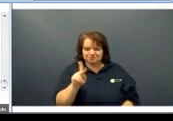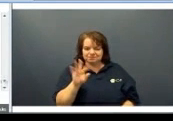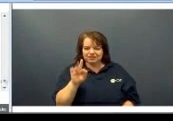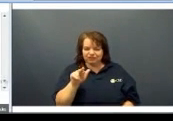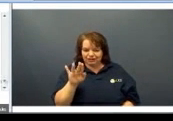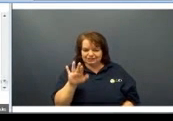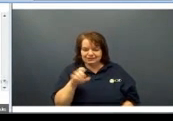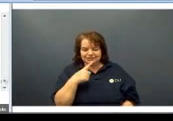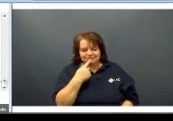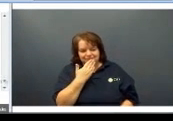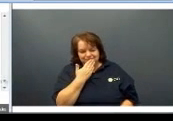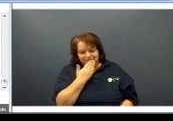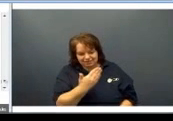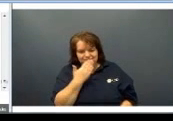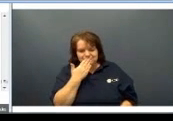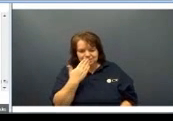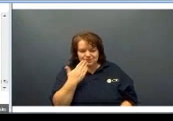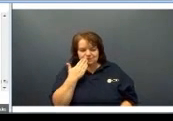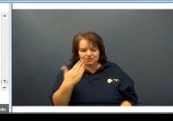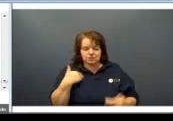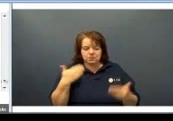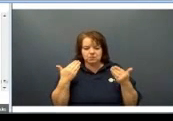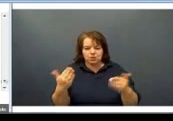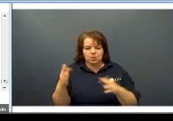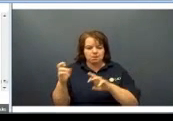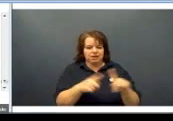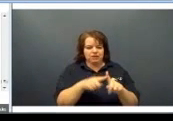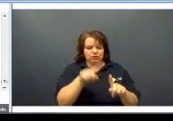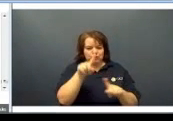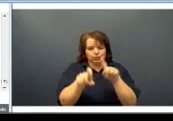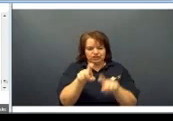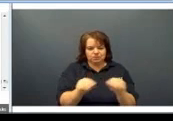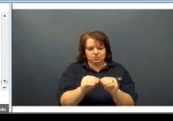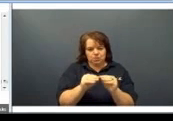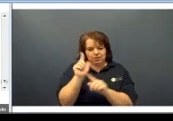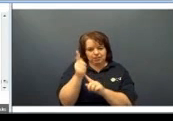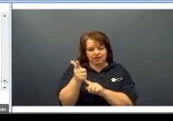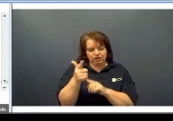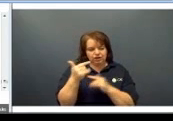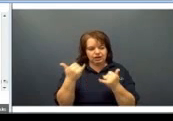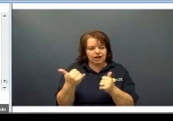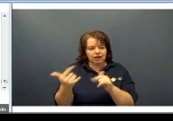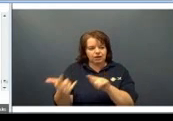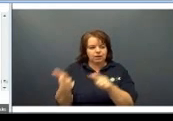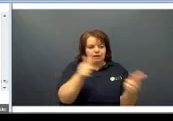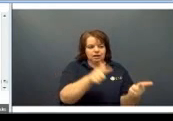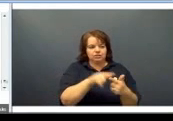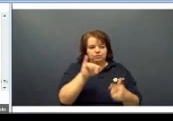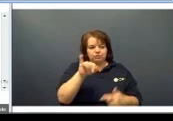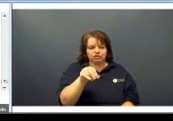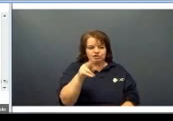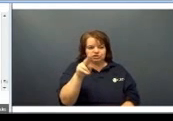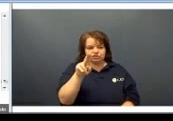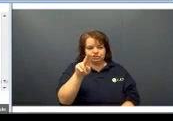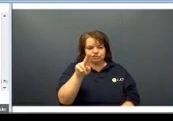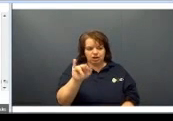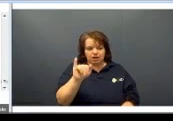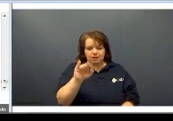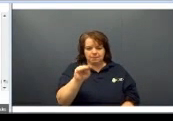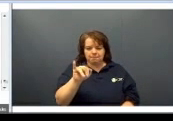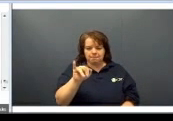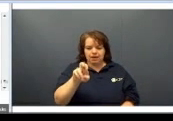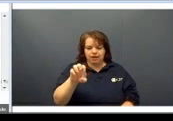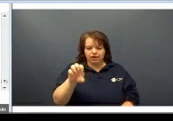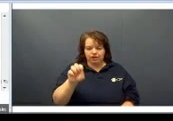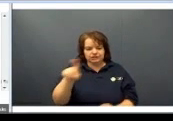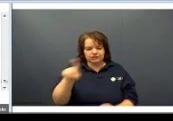Okay. All right, then. Thank you. We will come back to questions later. Why don't we turn this